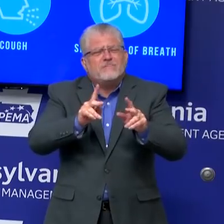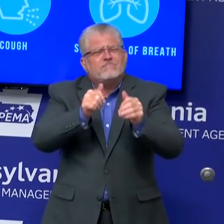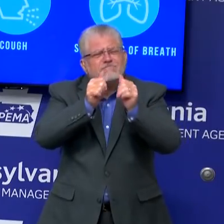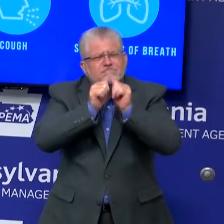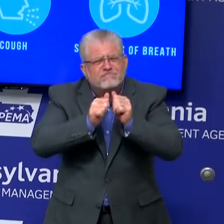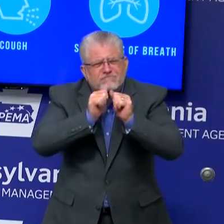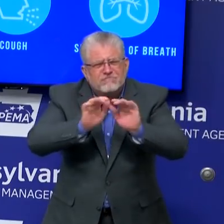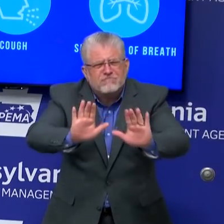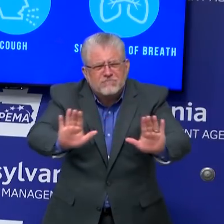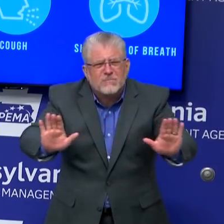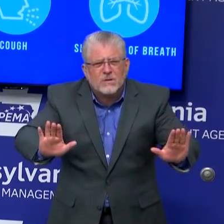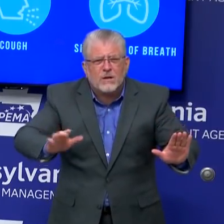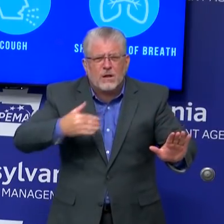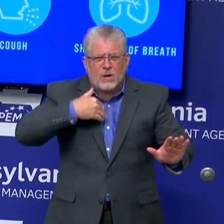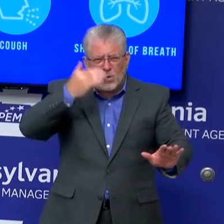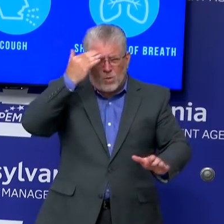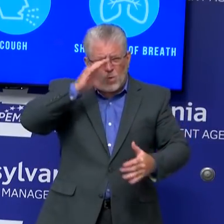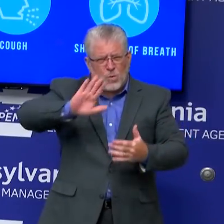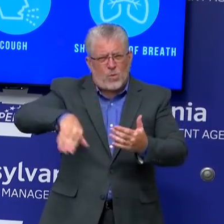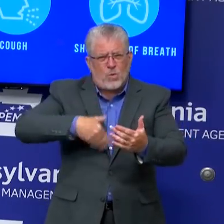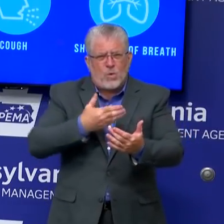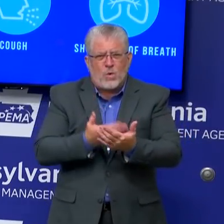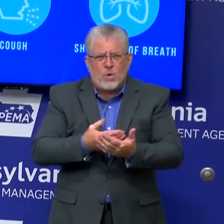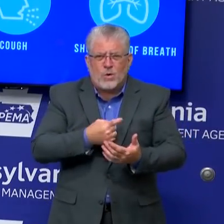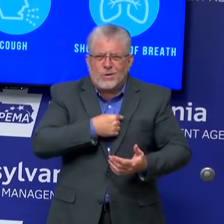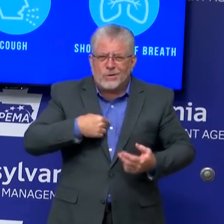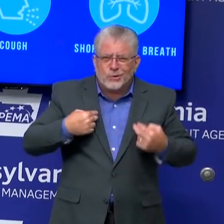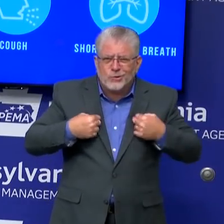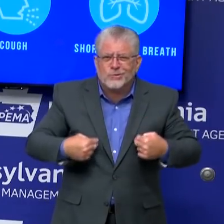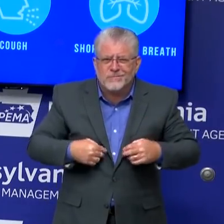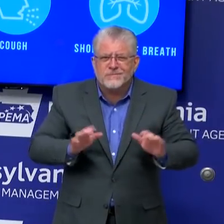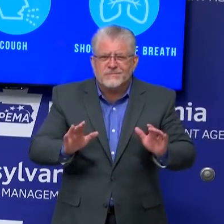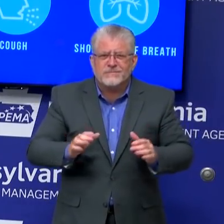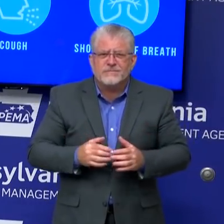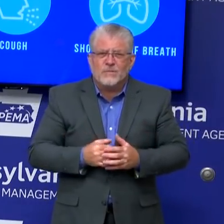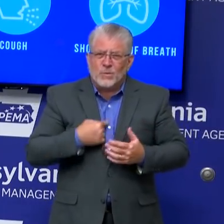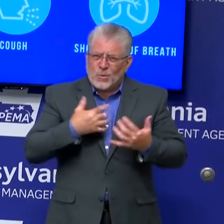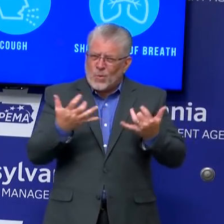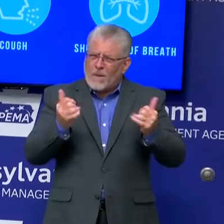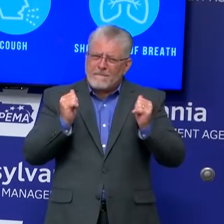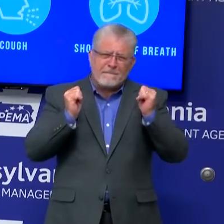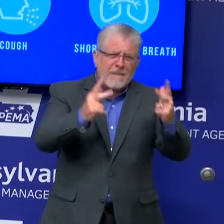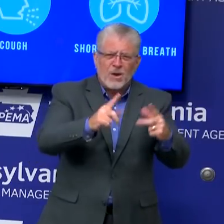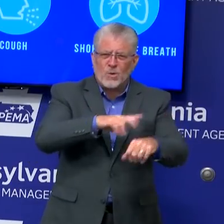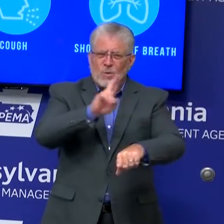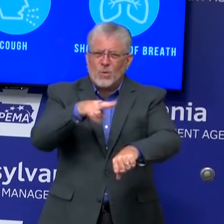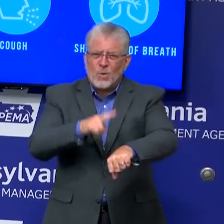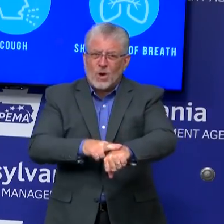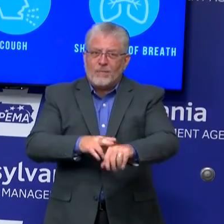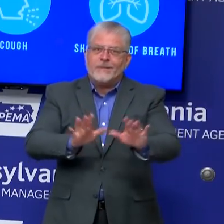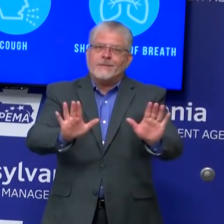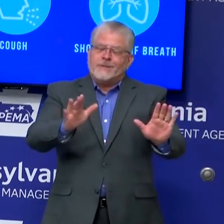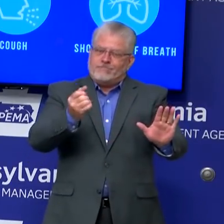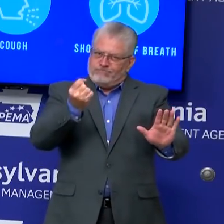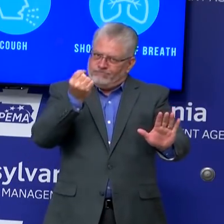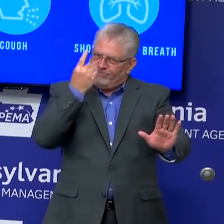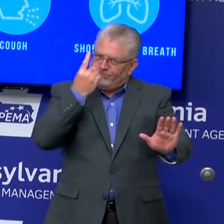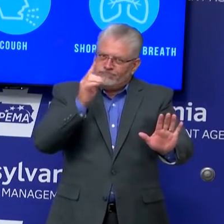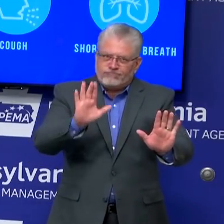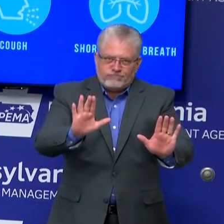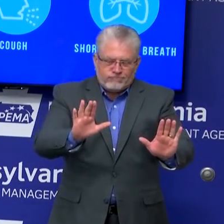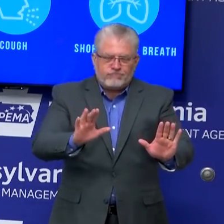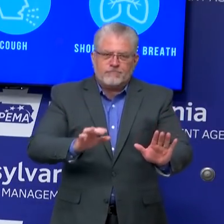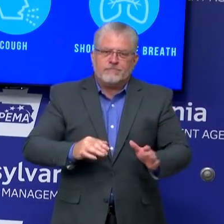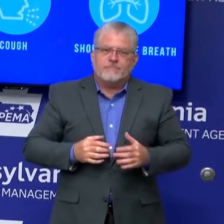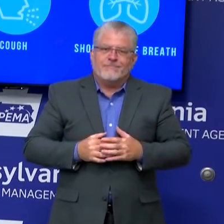us, I am and you are, eager to get back to life as normal. That's the way it goes. But this is what we